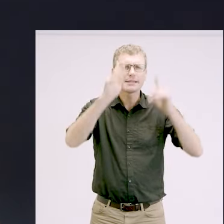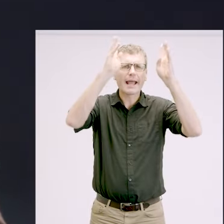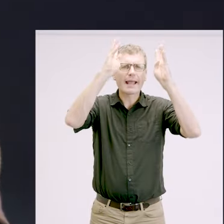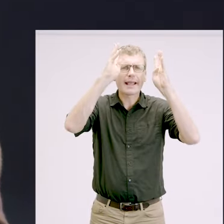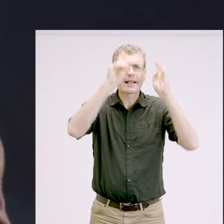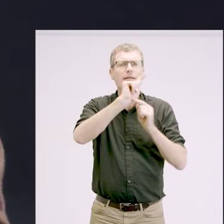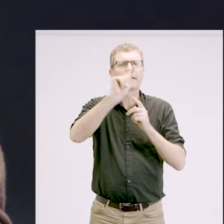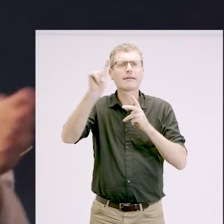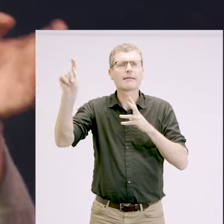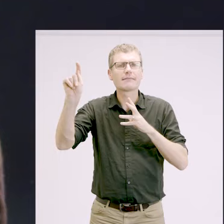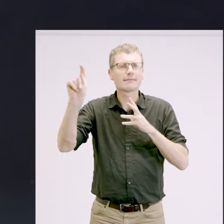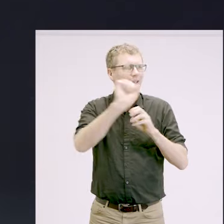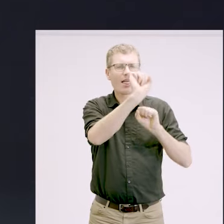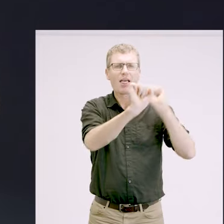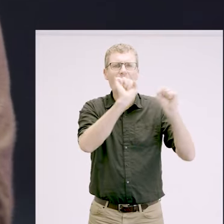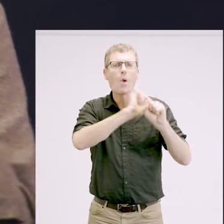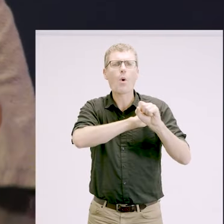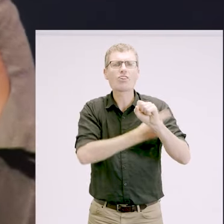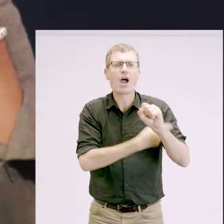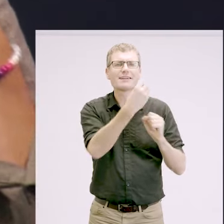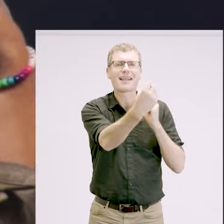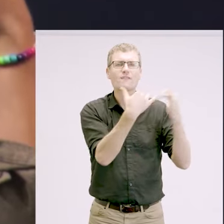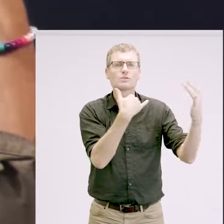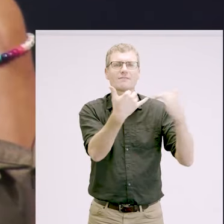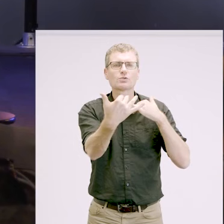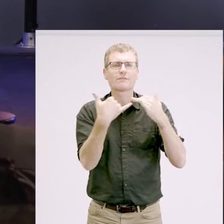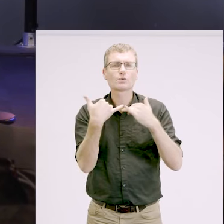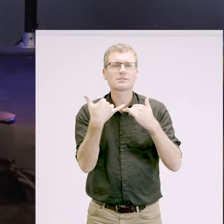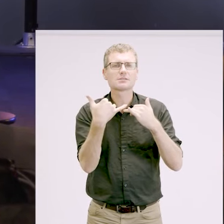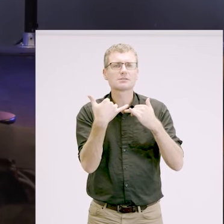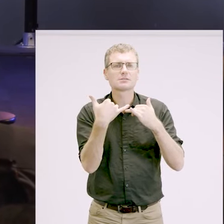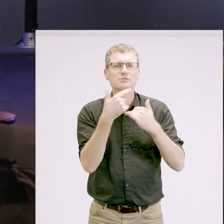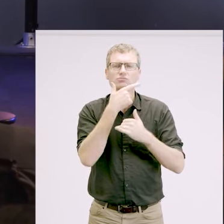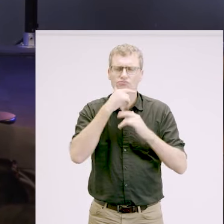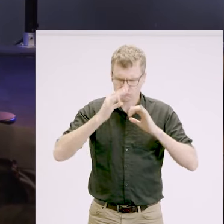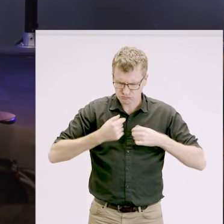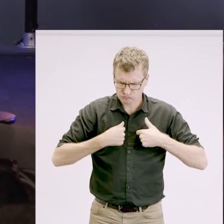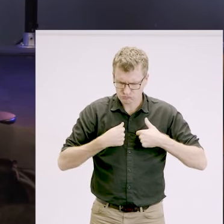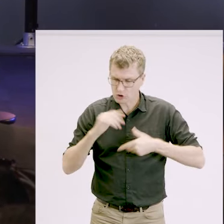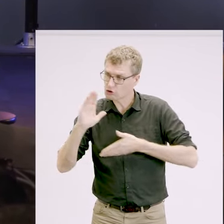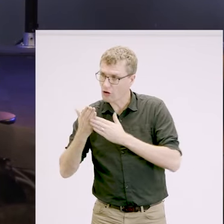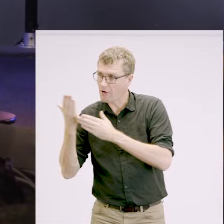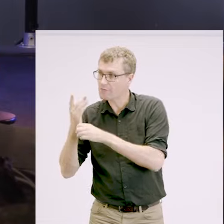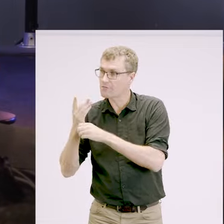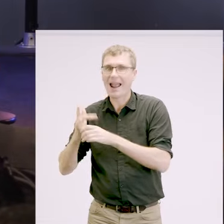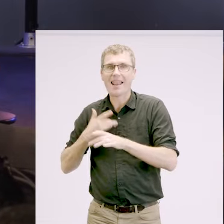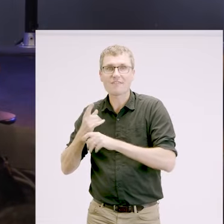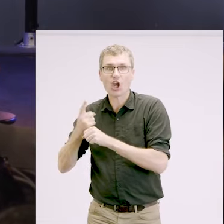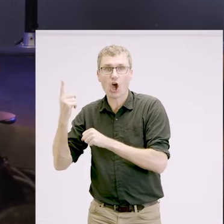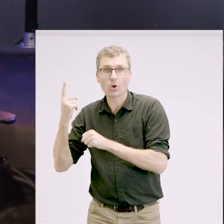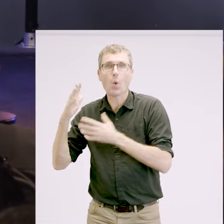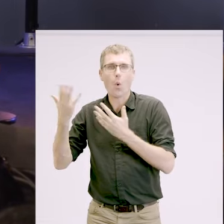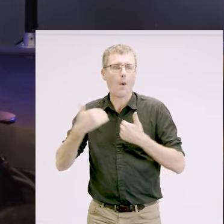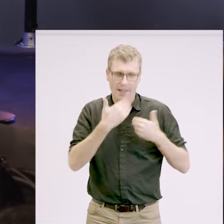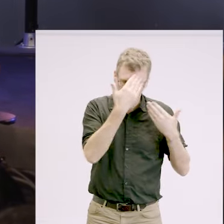with. Whose authority moves around our lives that we have to ask ourselves the question, am I serving the living God right